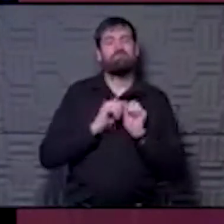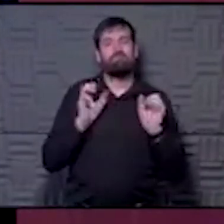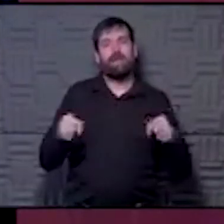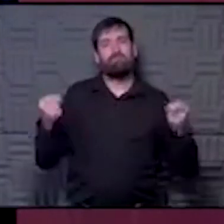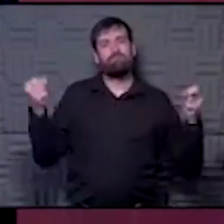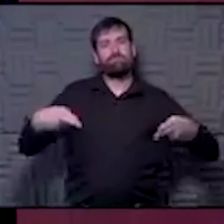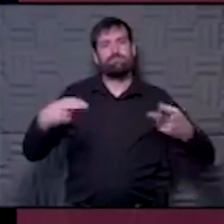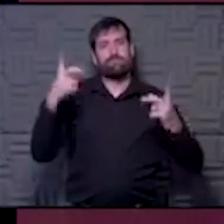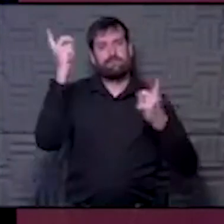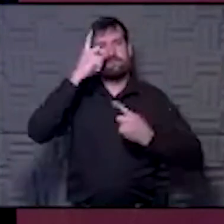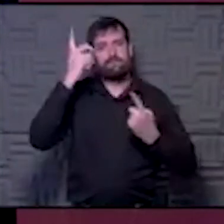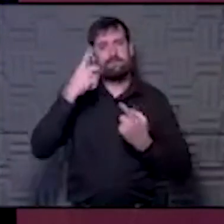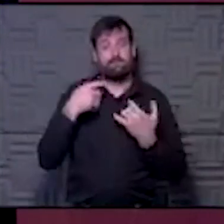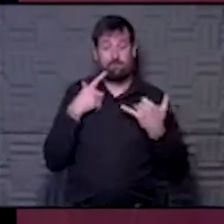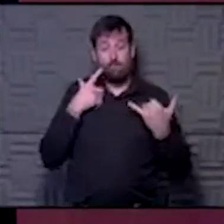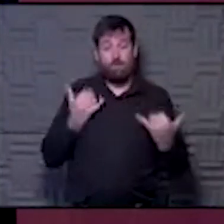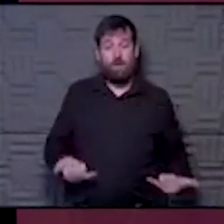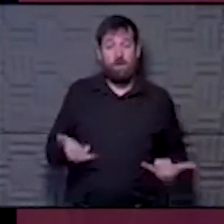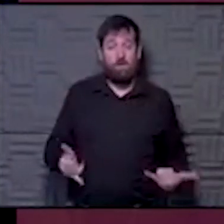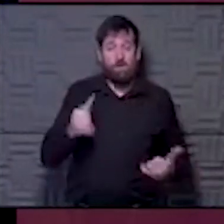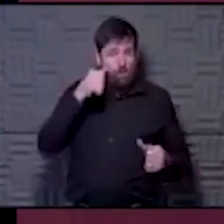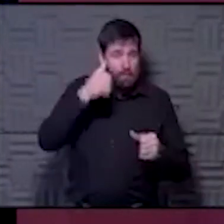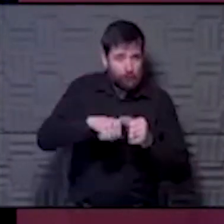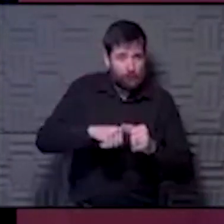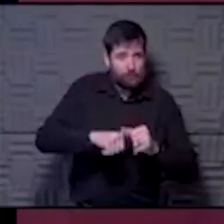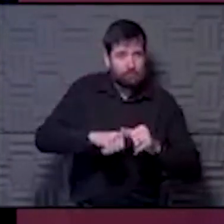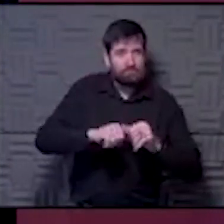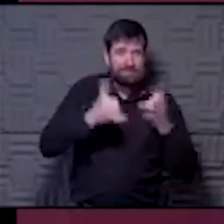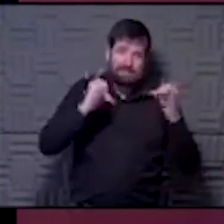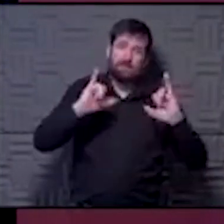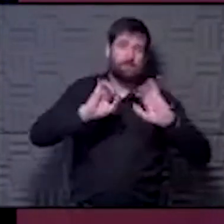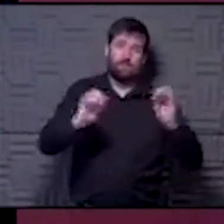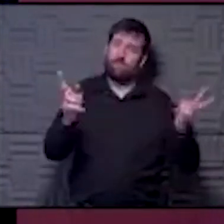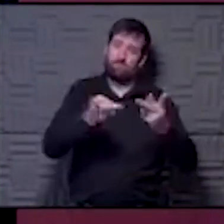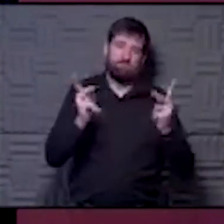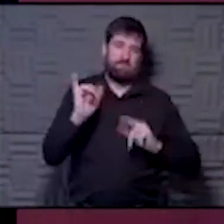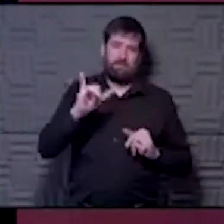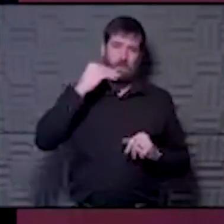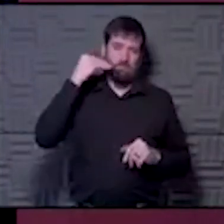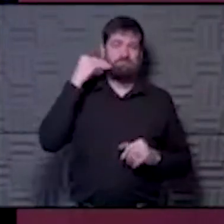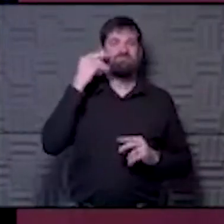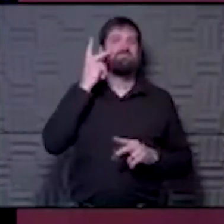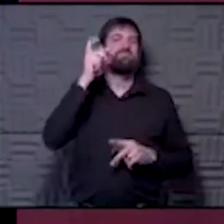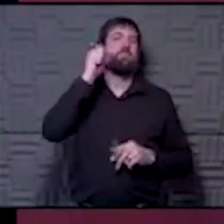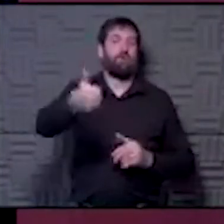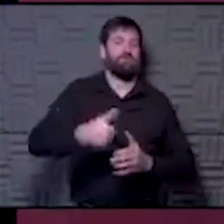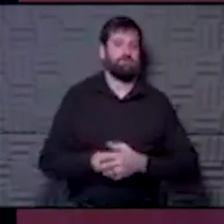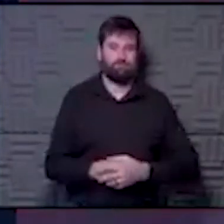disease. In the meantime, remember, there's still no place like home. We'll see you tomorrow.